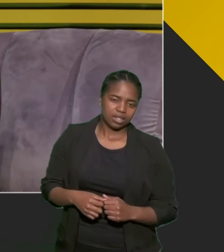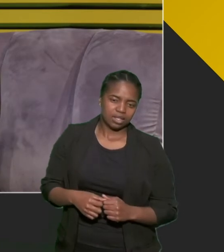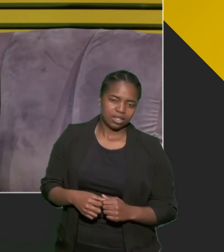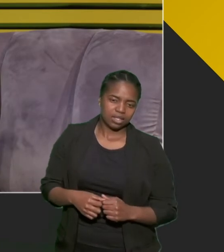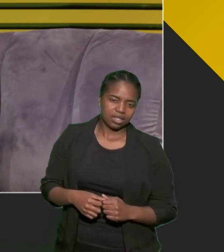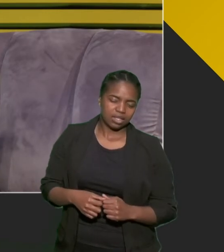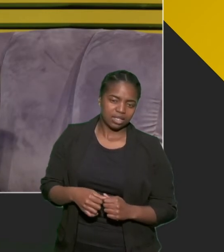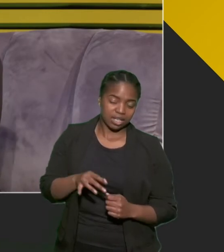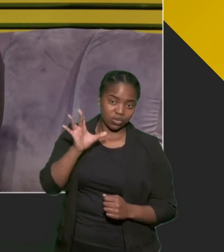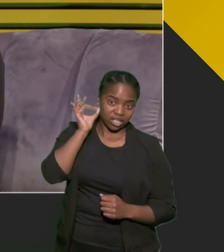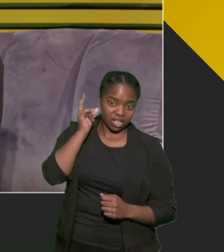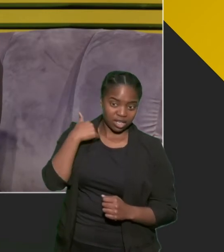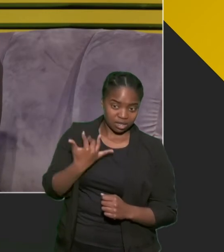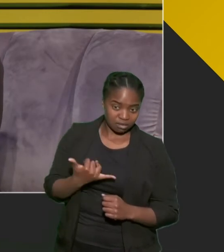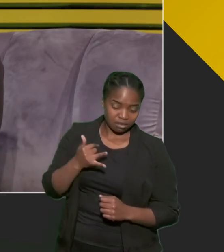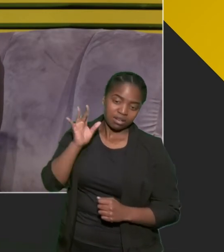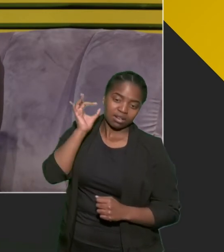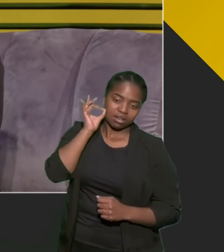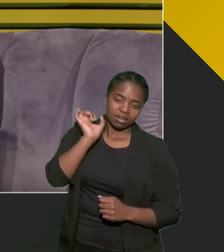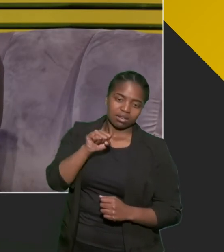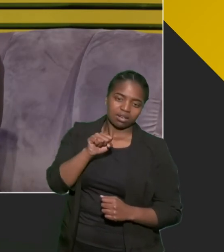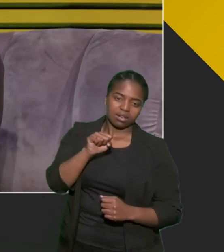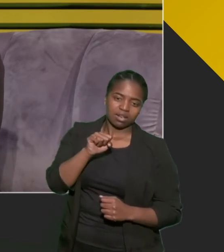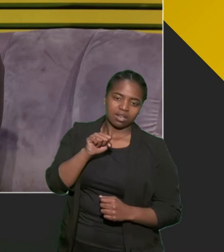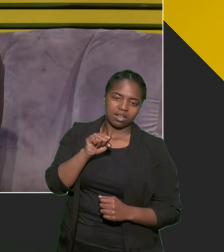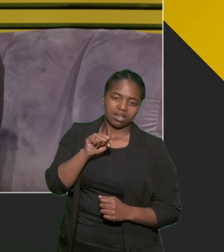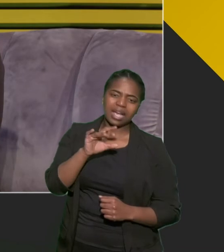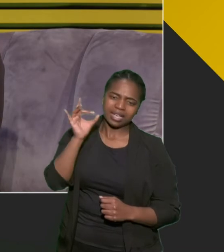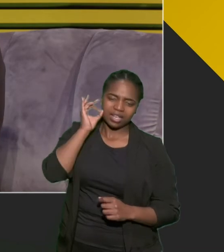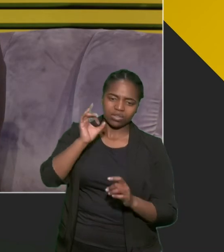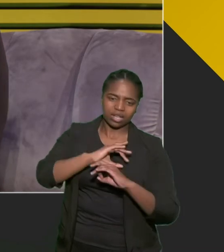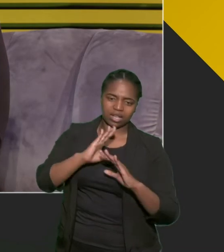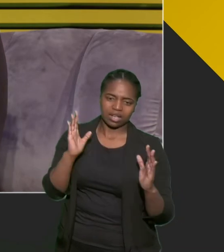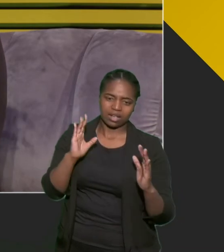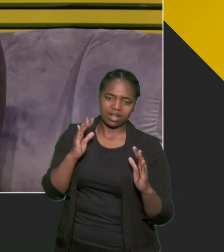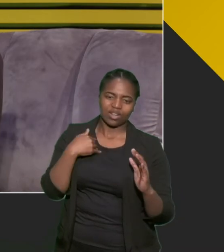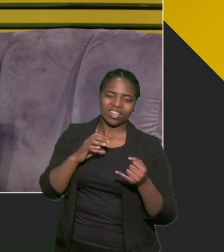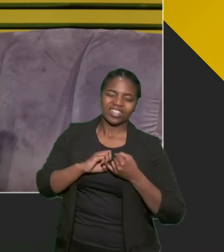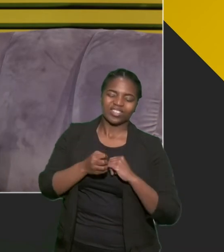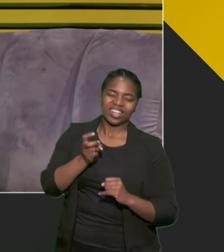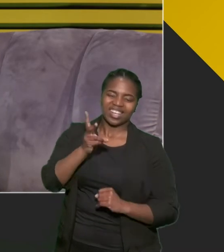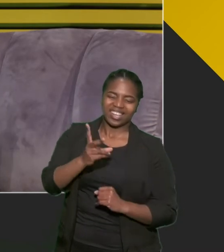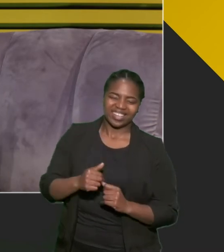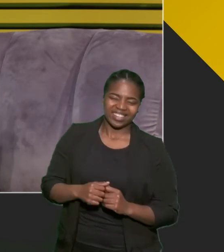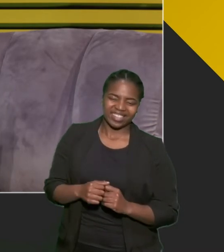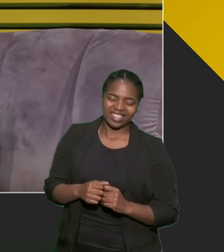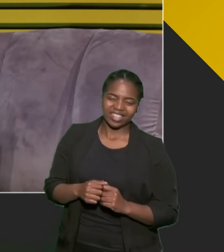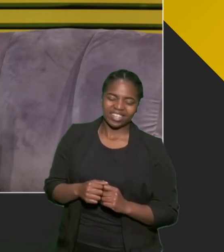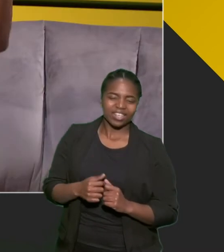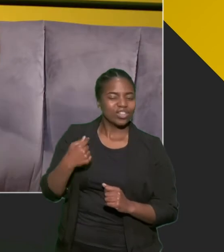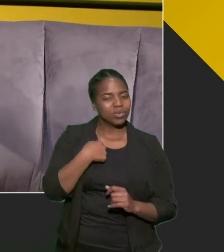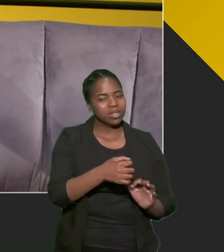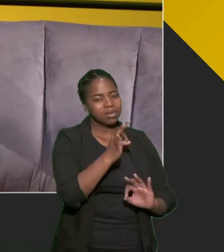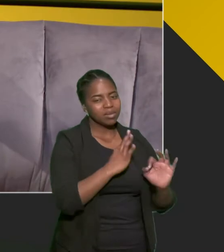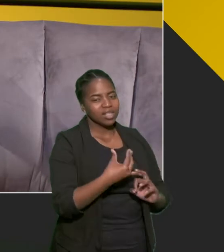Sure. Deanna, can you hear us now? Yeah, I can hear you. I can hear you clearly. Okay, let's try that again. You're explaining what it means